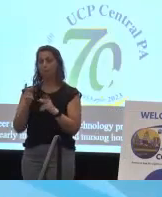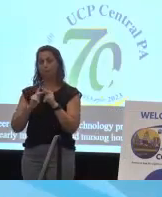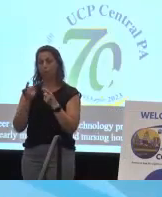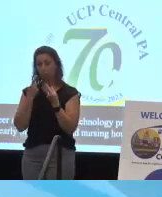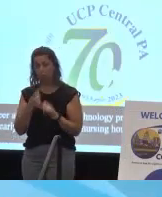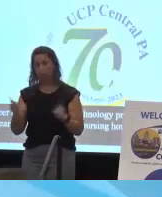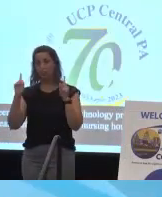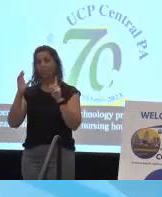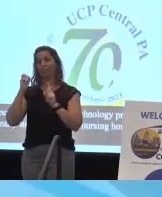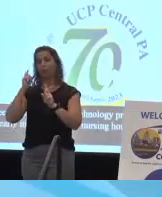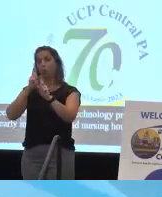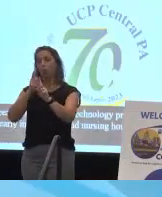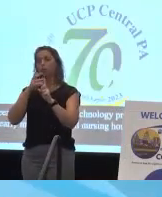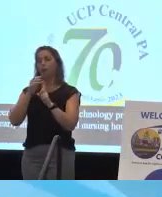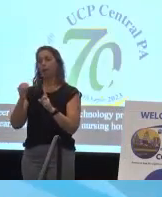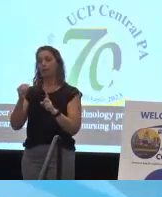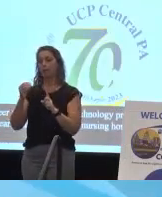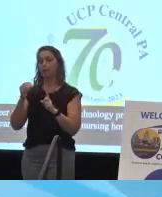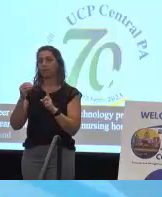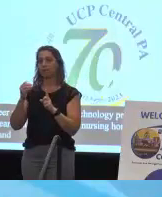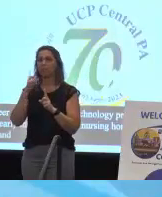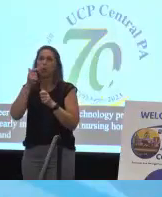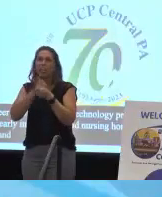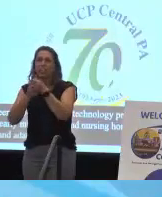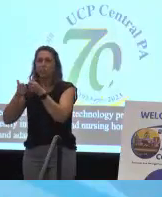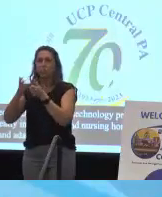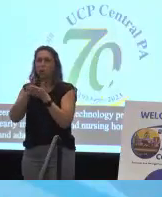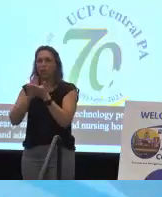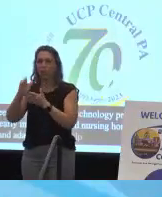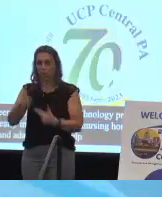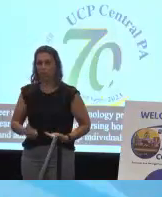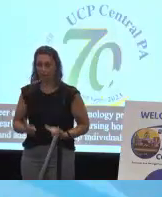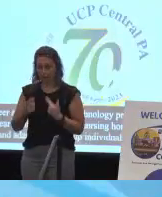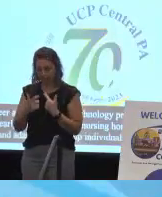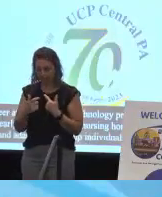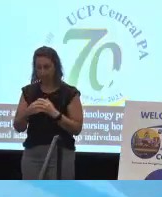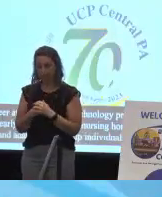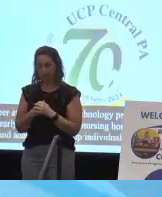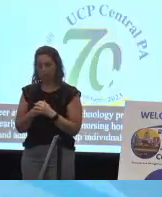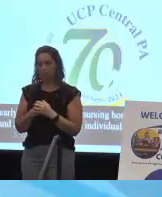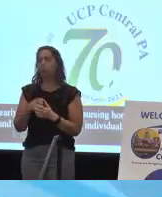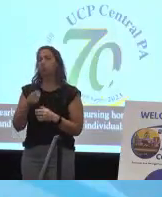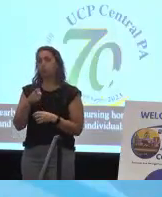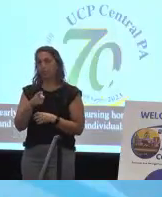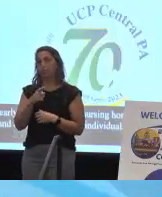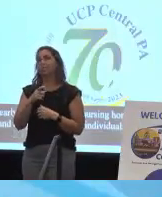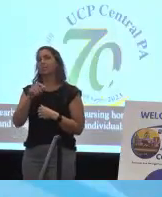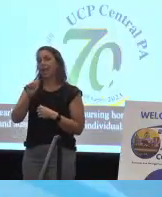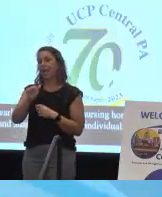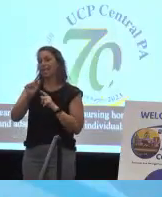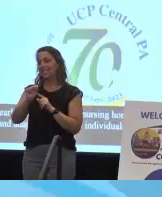achieve goals in every aspect of their lives. She recently completed her Assistive Technology Practitioner,